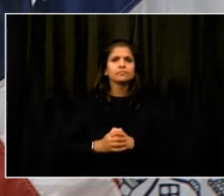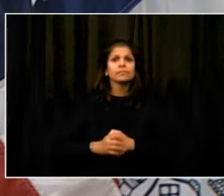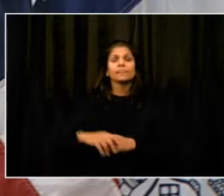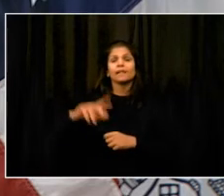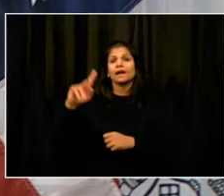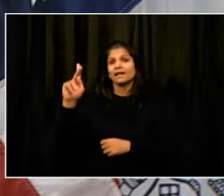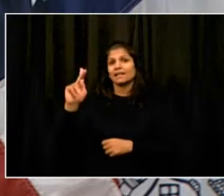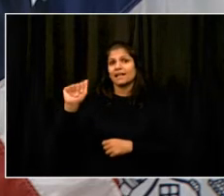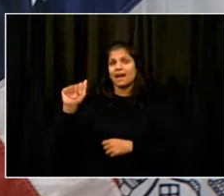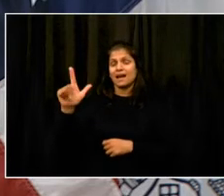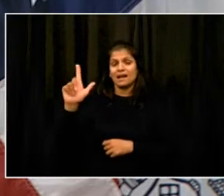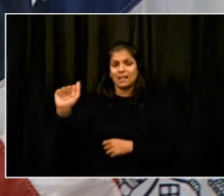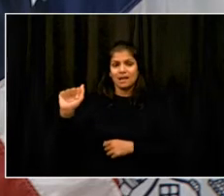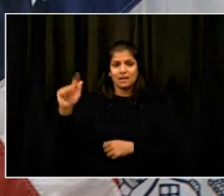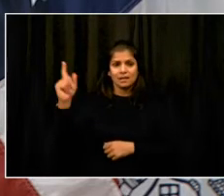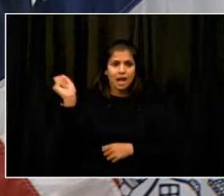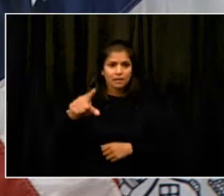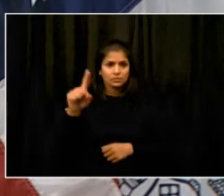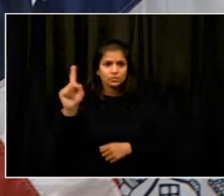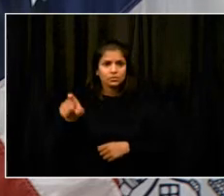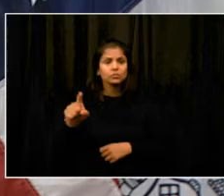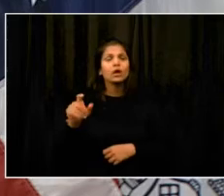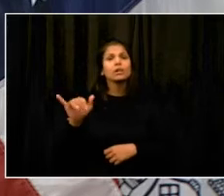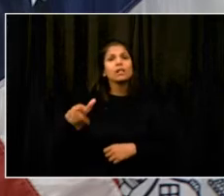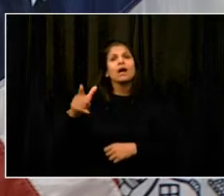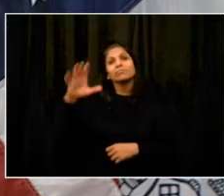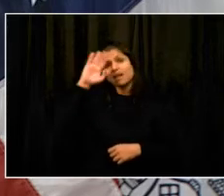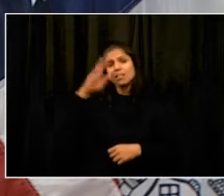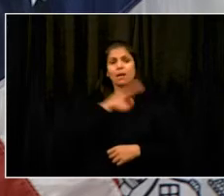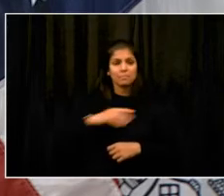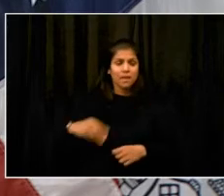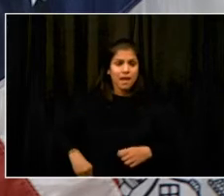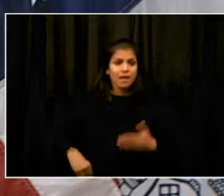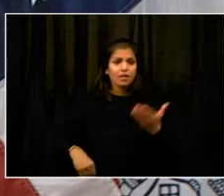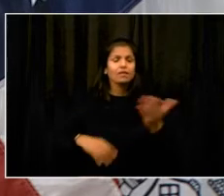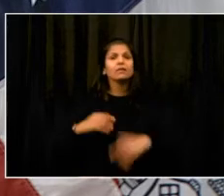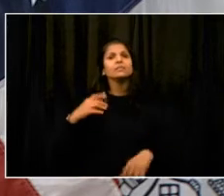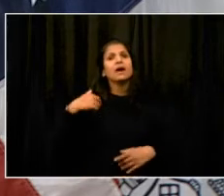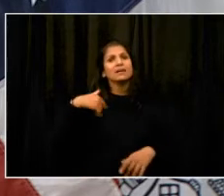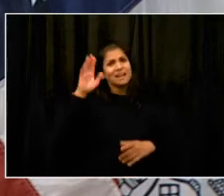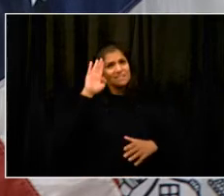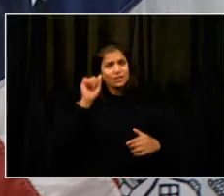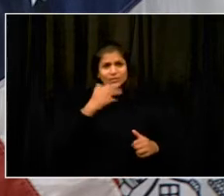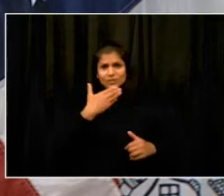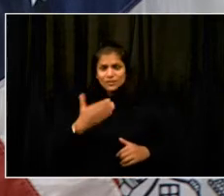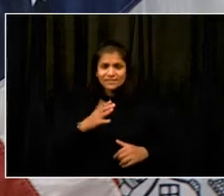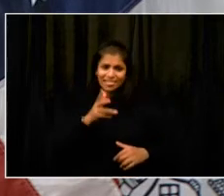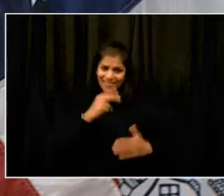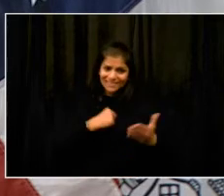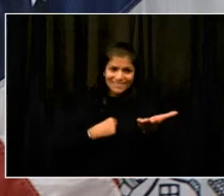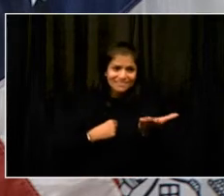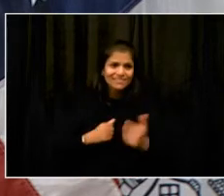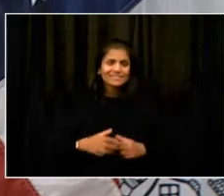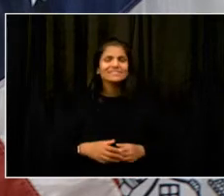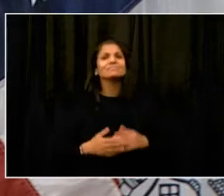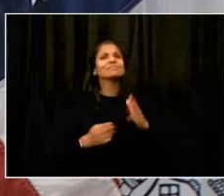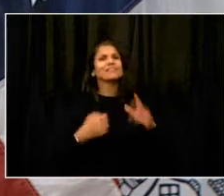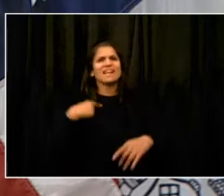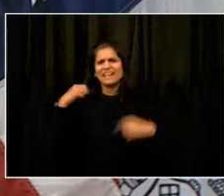you? It was nice. I like that. I like that